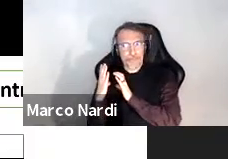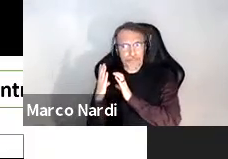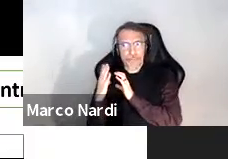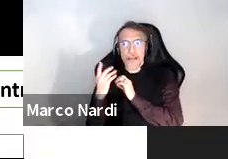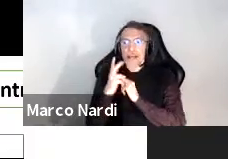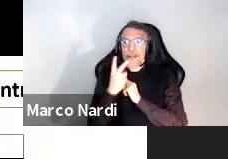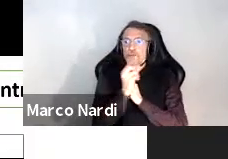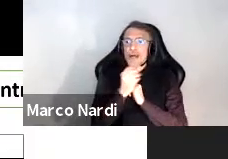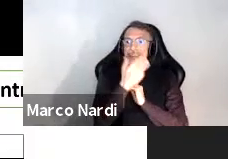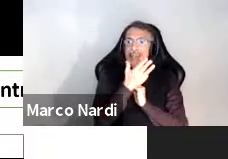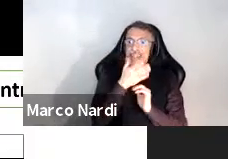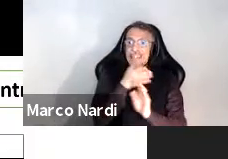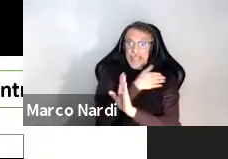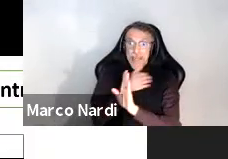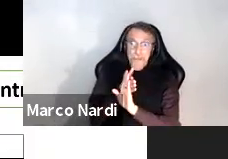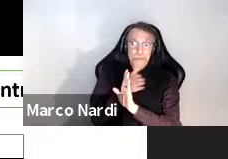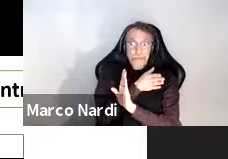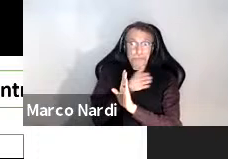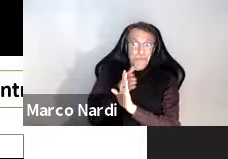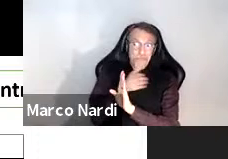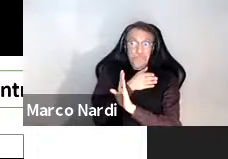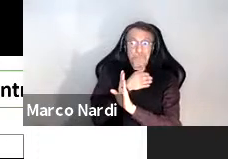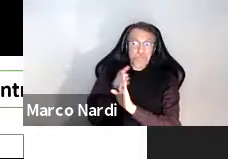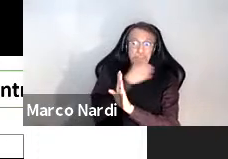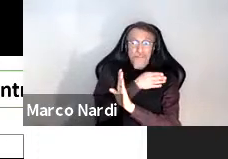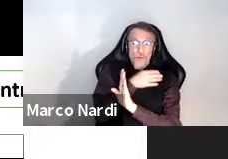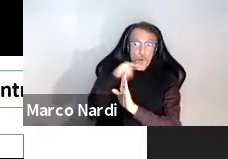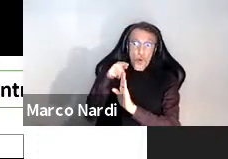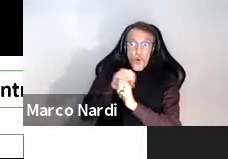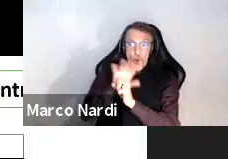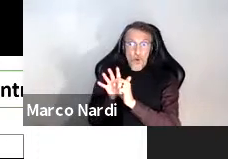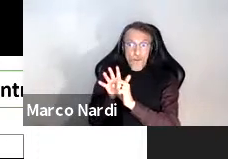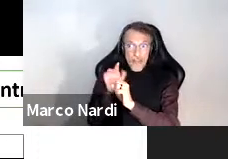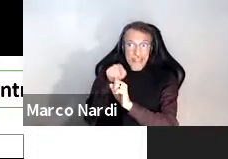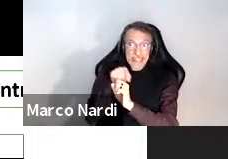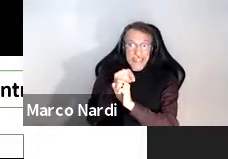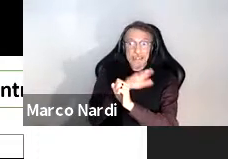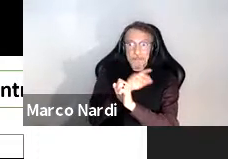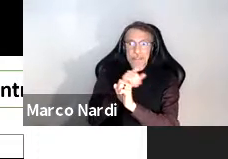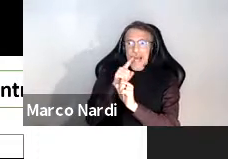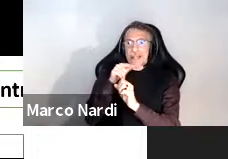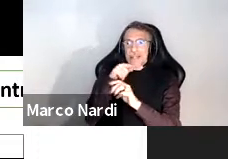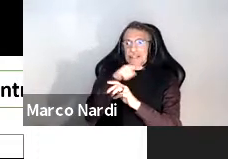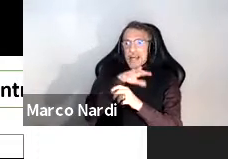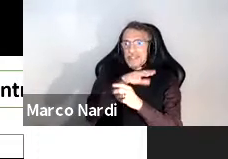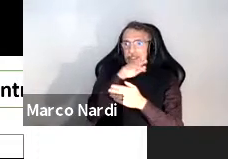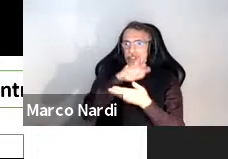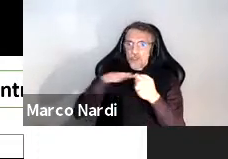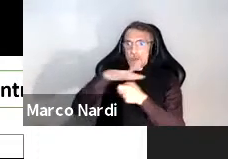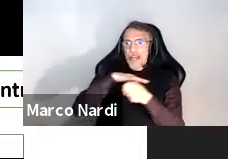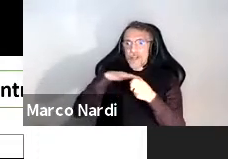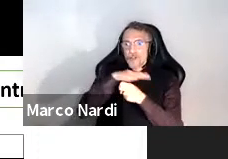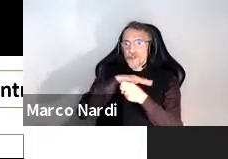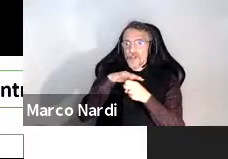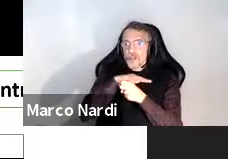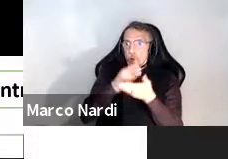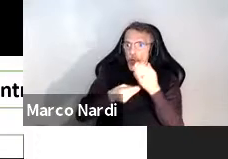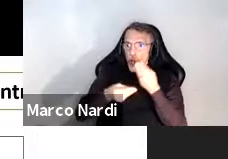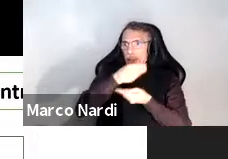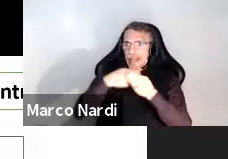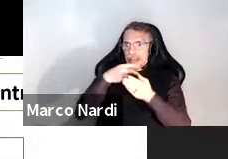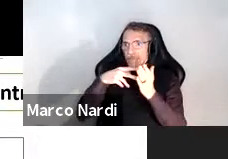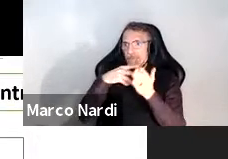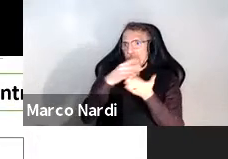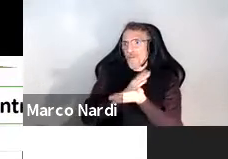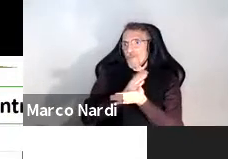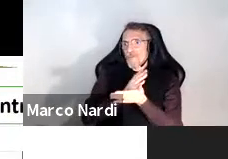2019. And then of course, they had a very weak external position. And then there were also economic